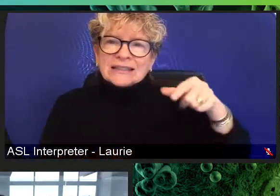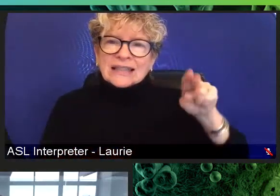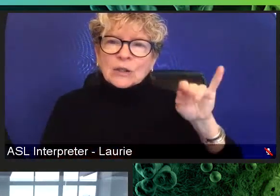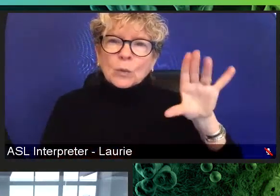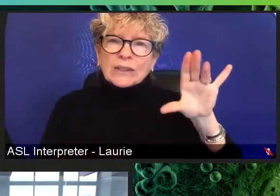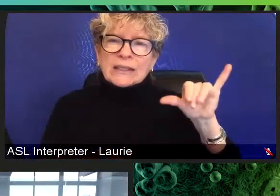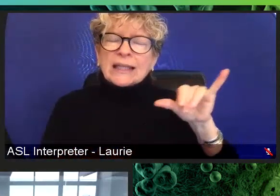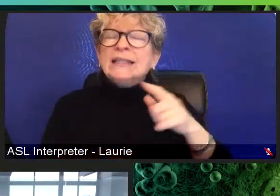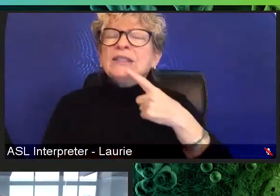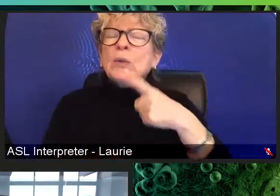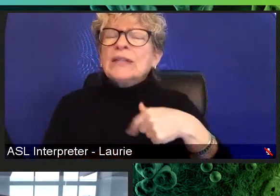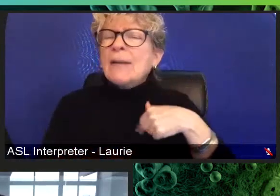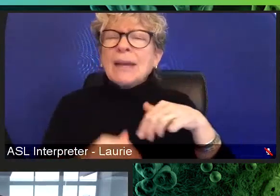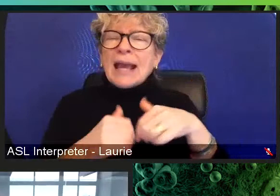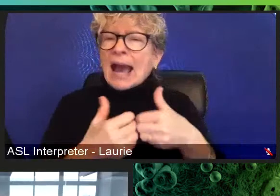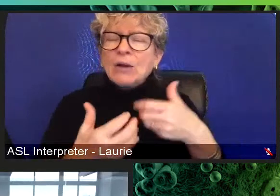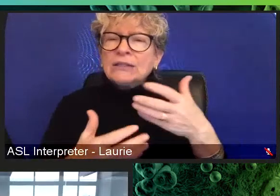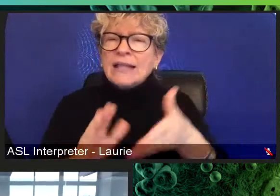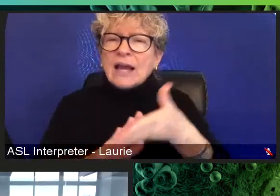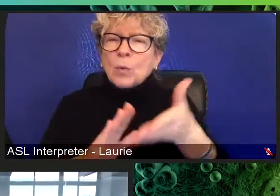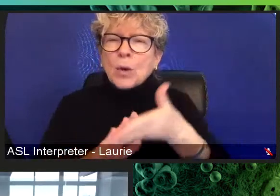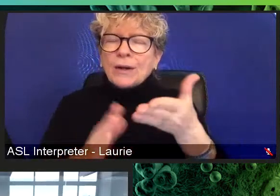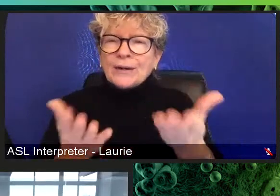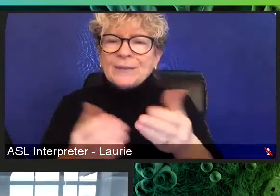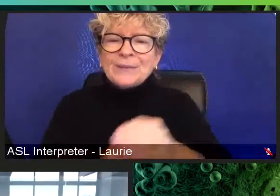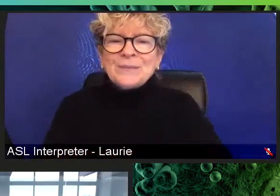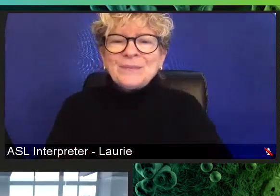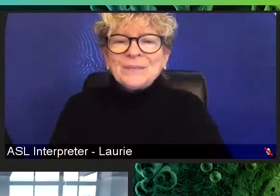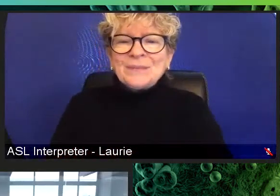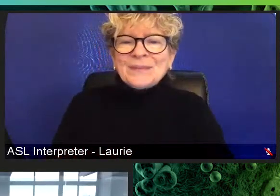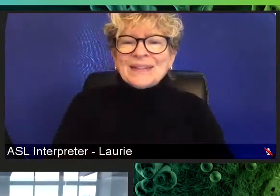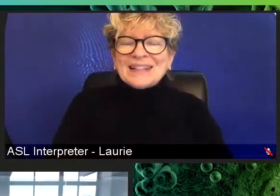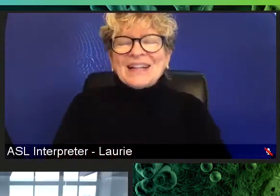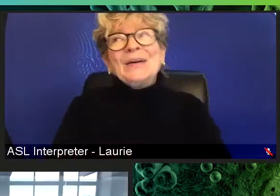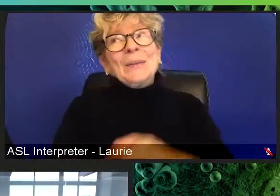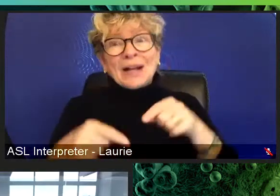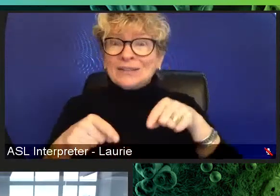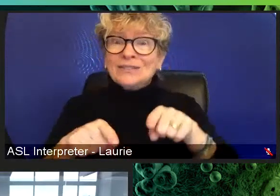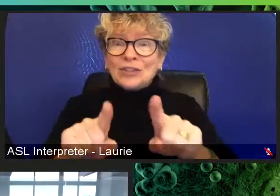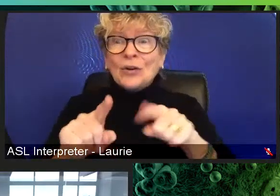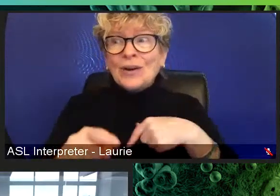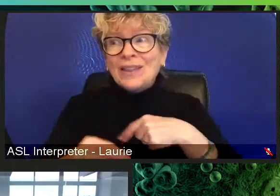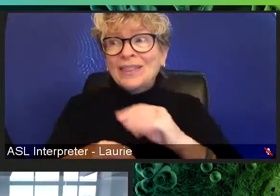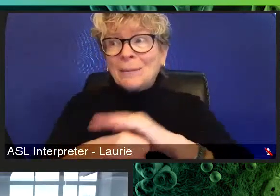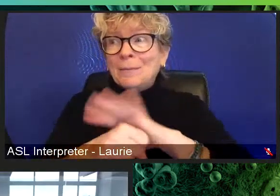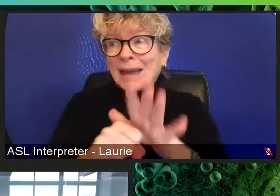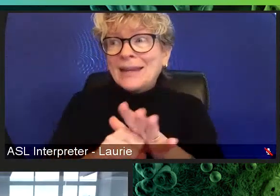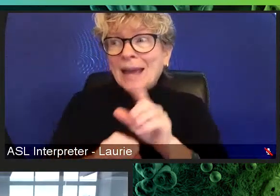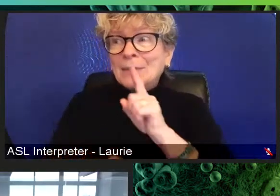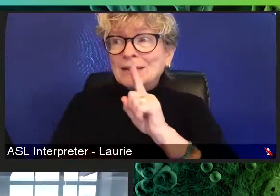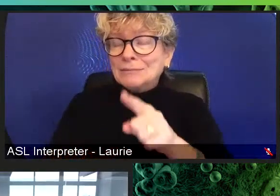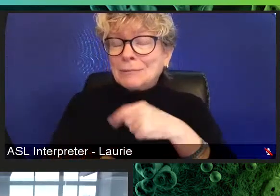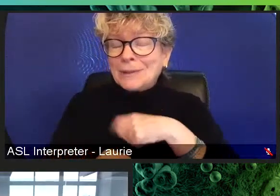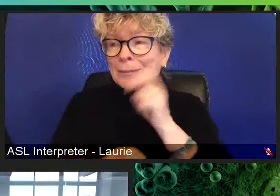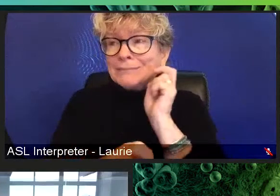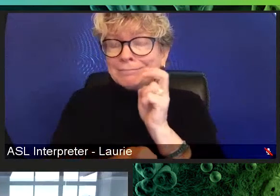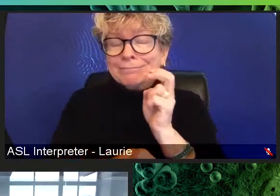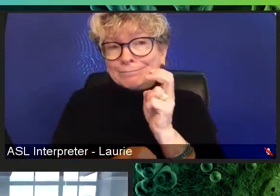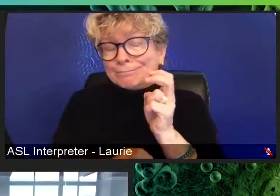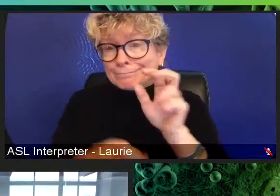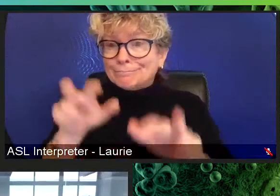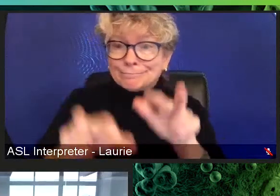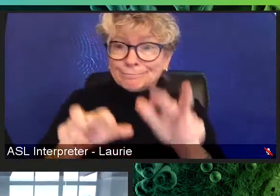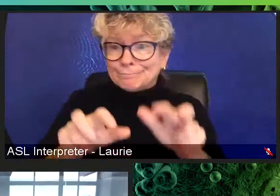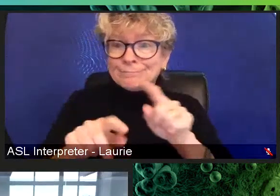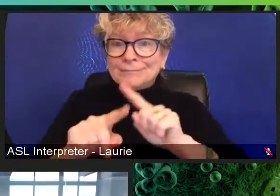Right. So, it's been obviously during the pandemic, it's been for us, we're a computational focused